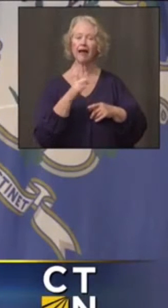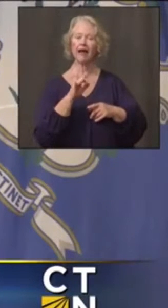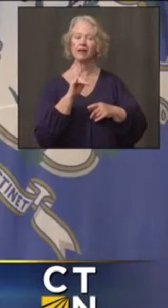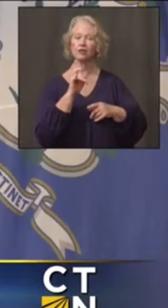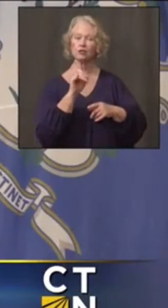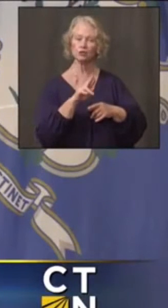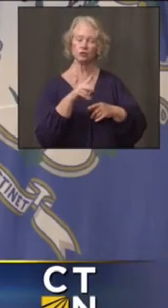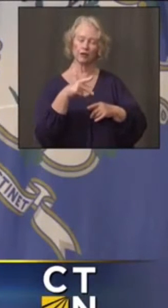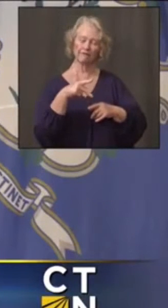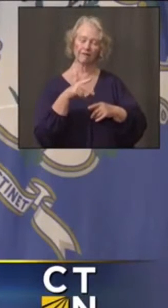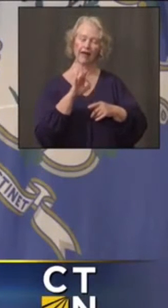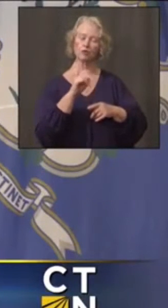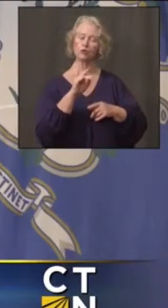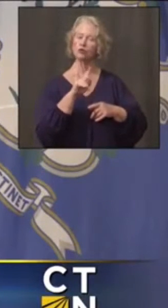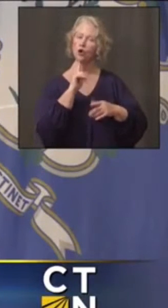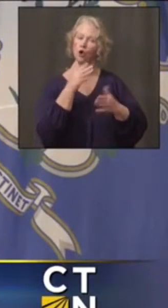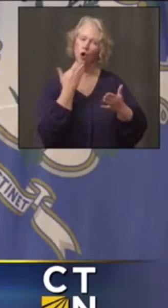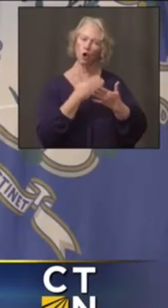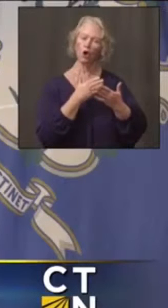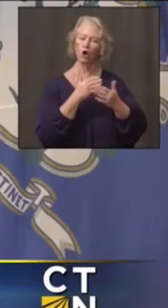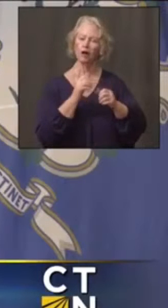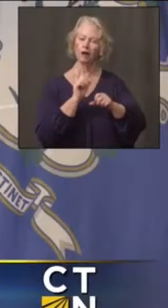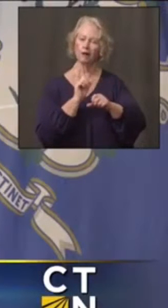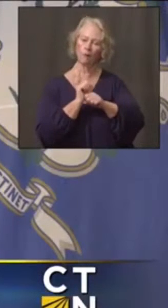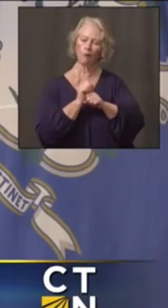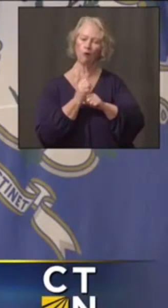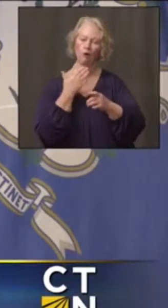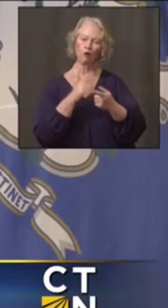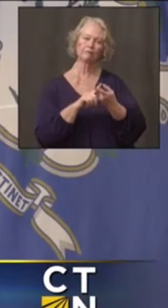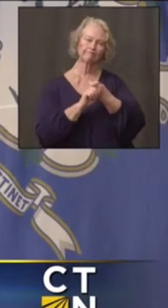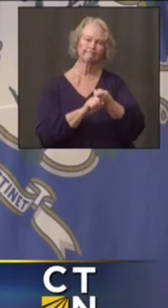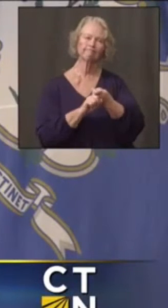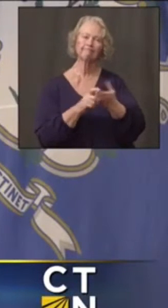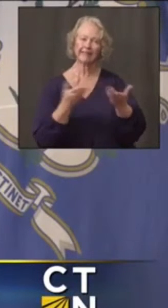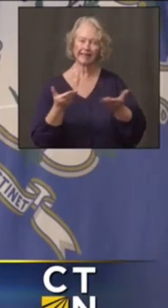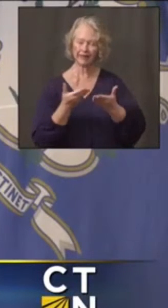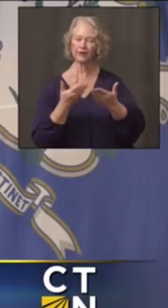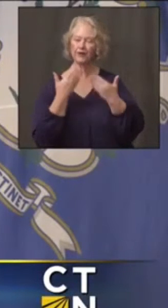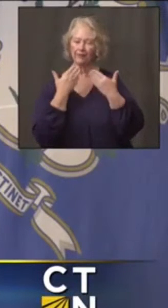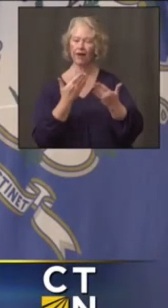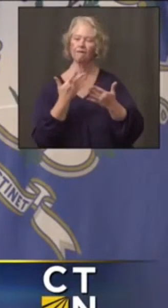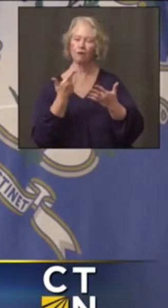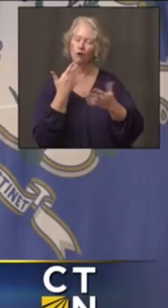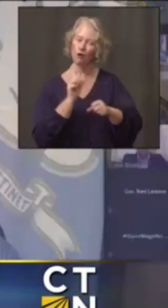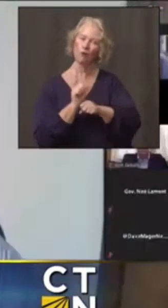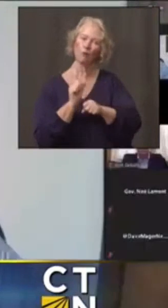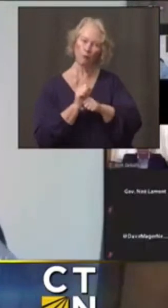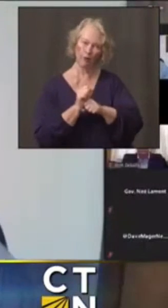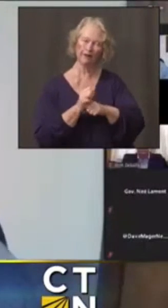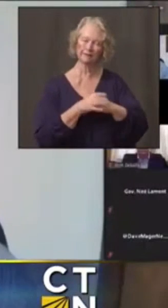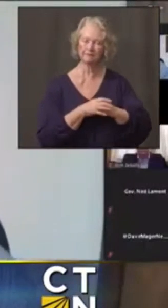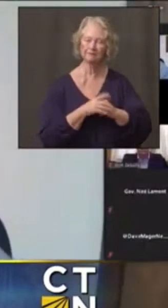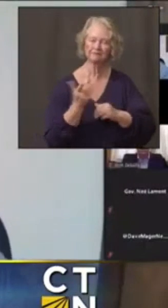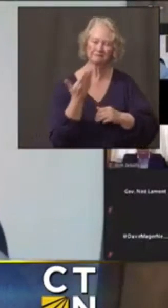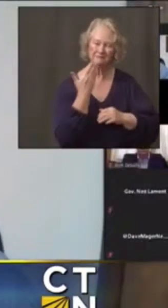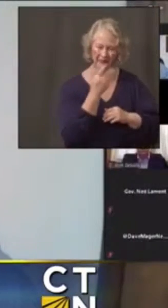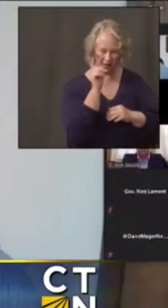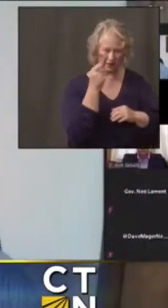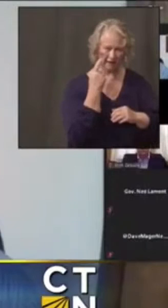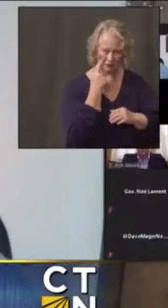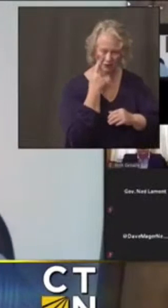we know we have a lot of work to do, John, but congratulations for the work you've done to date. Thank you, Governor, and thank you